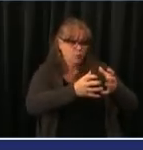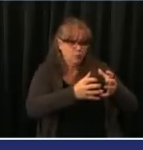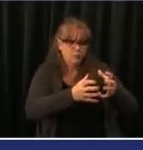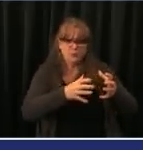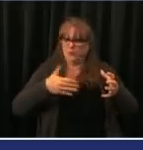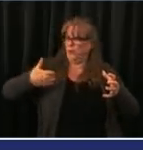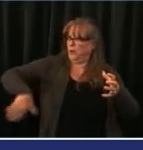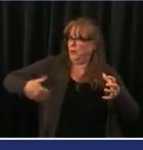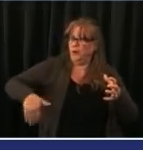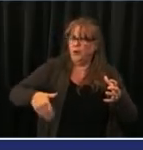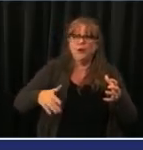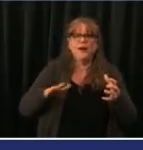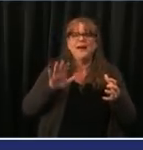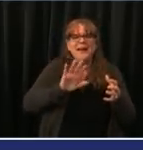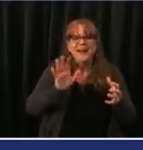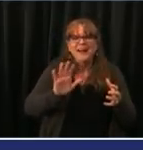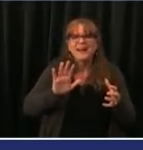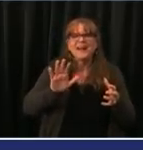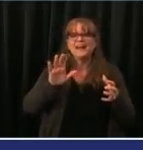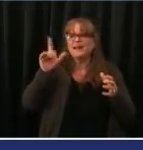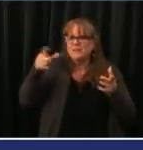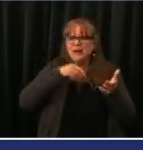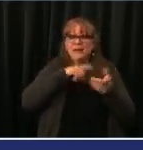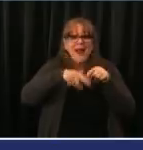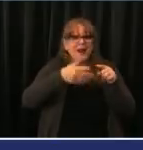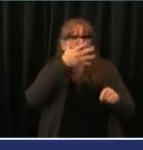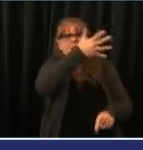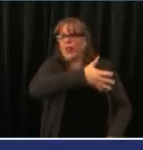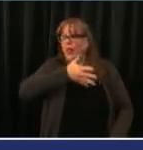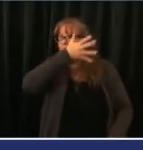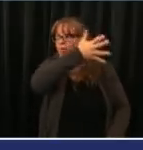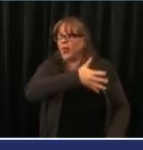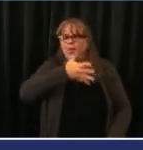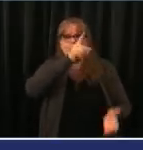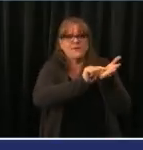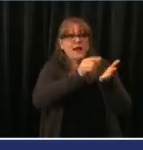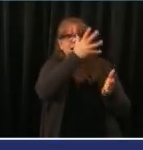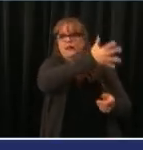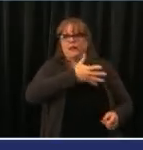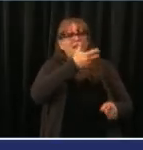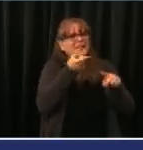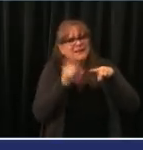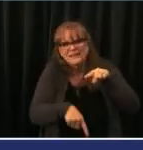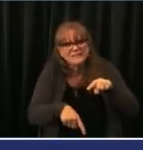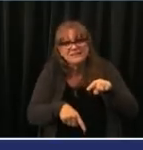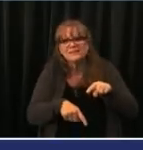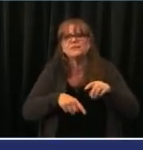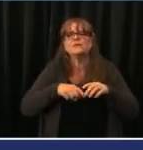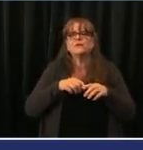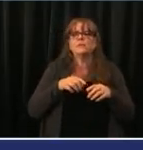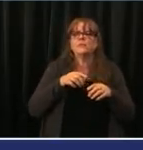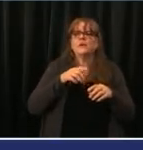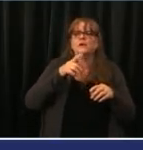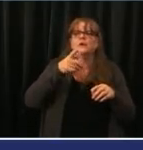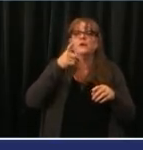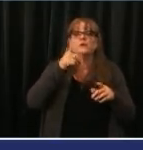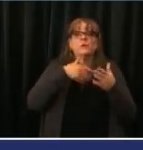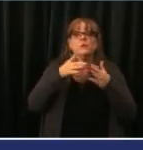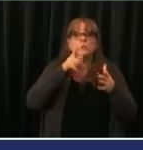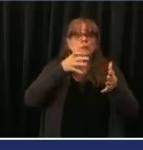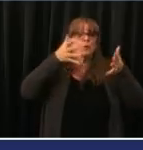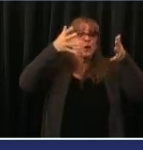being unused because you're trying to find the members that are left of a smaller and smaller group. If you're 70 and up,